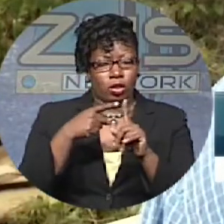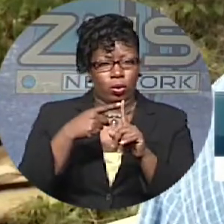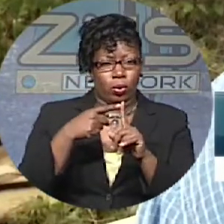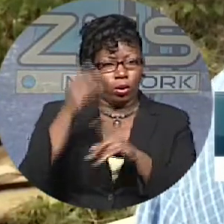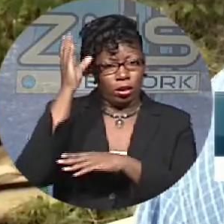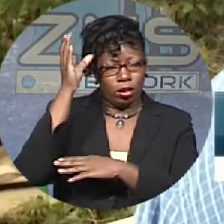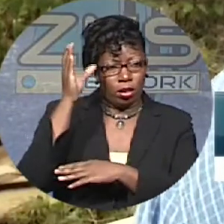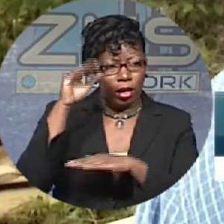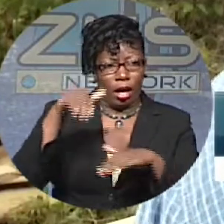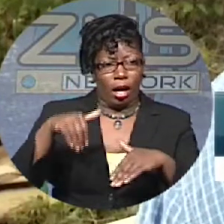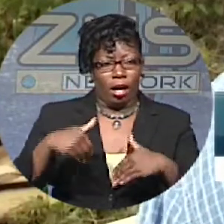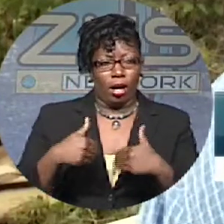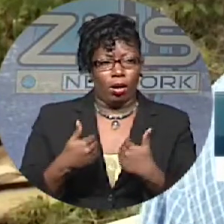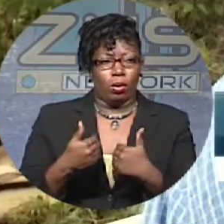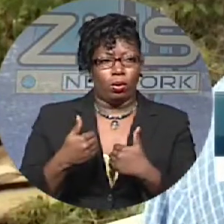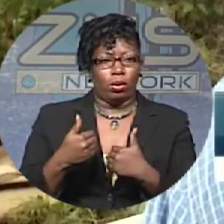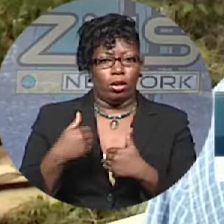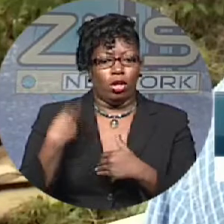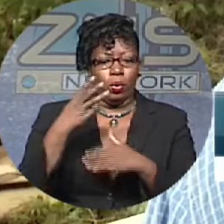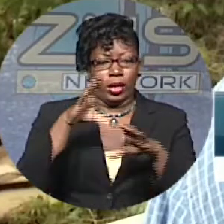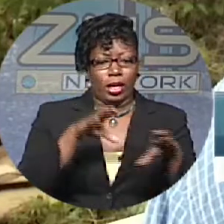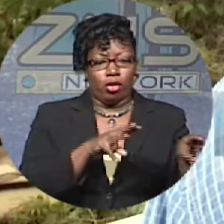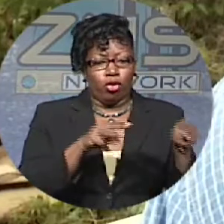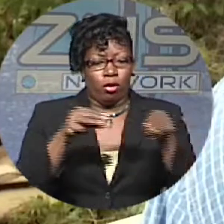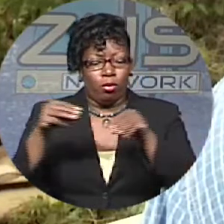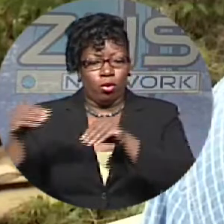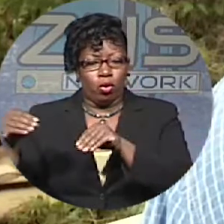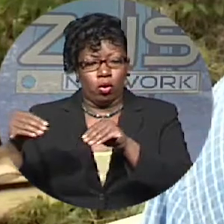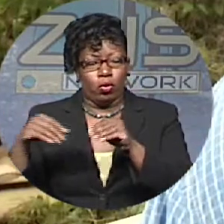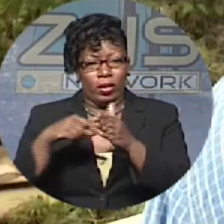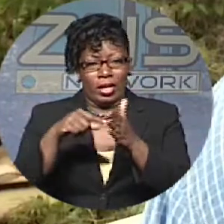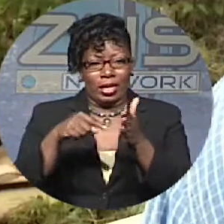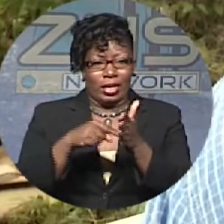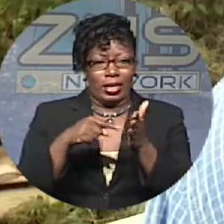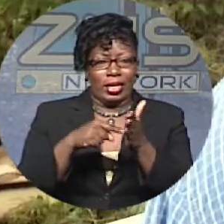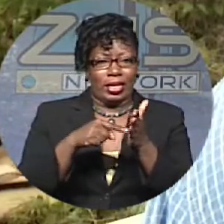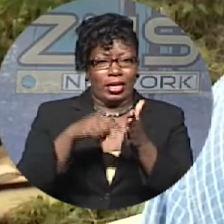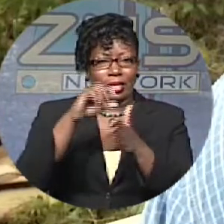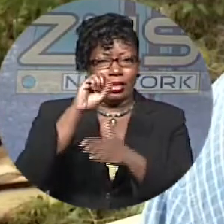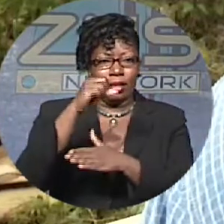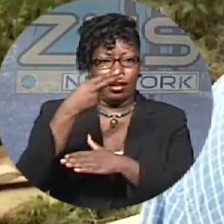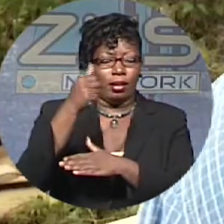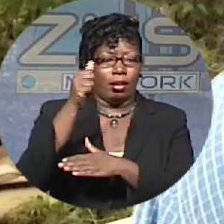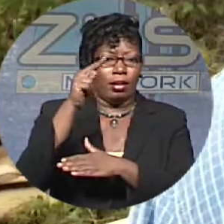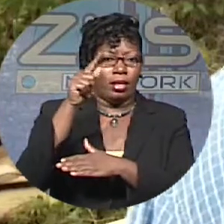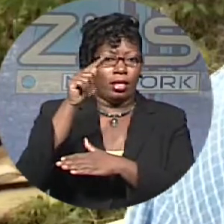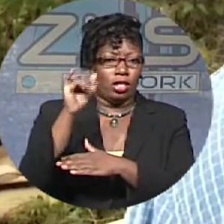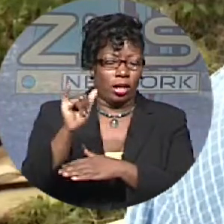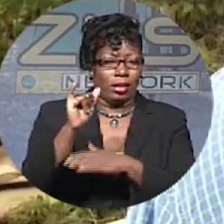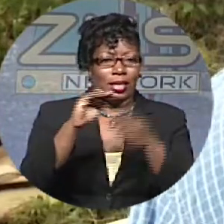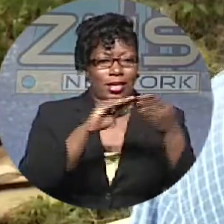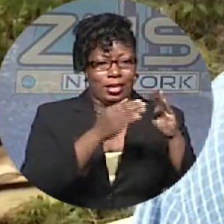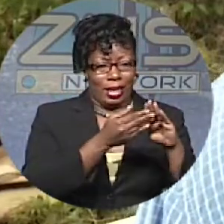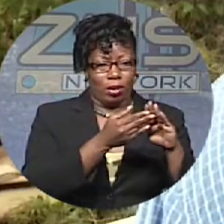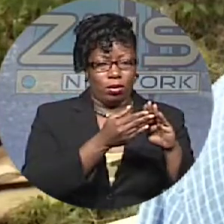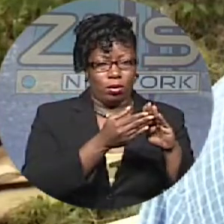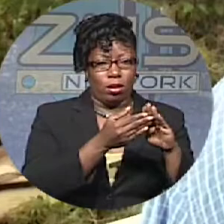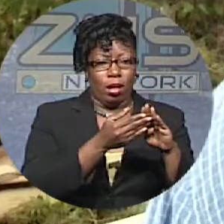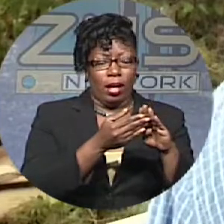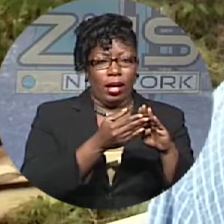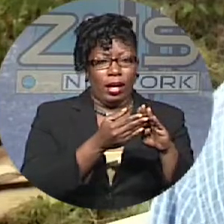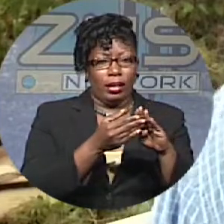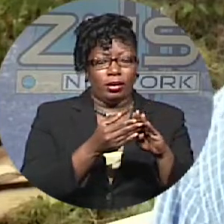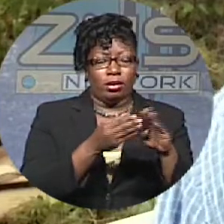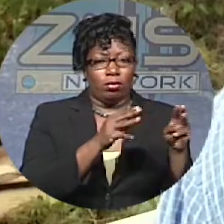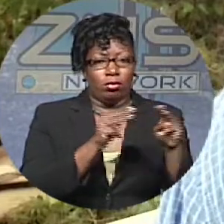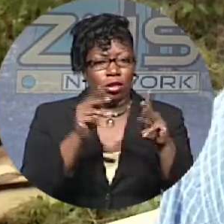we remove these kinds of shanty towns that have become a health hazard, not only to the persons that live there, but it can also be health